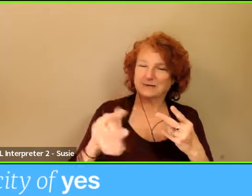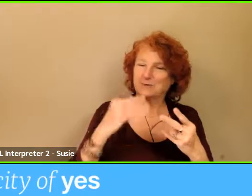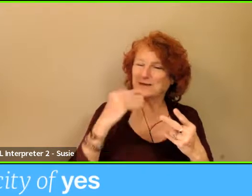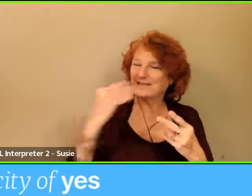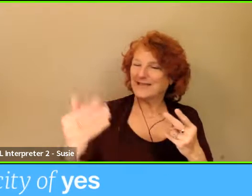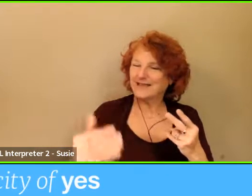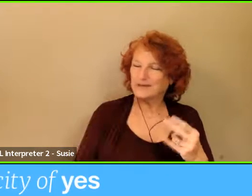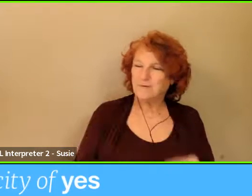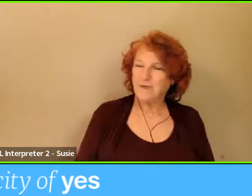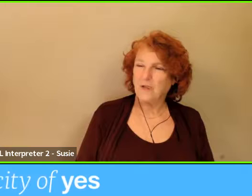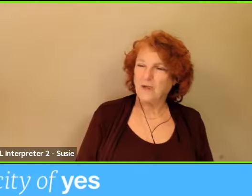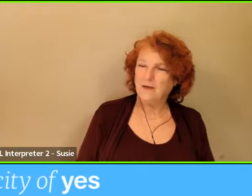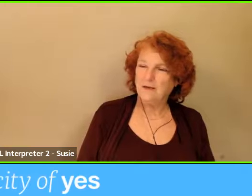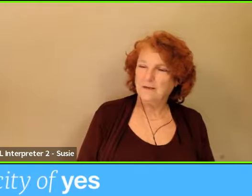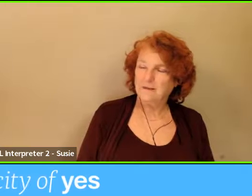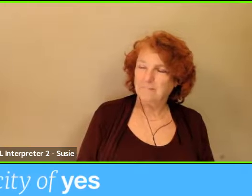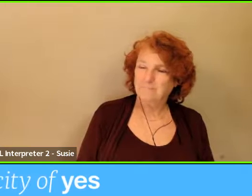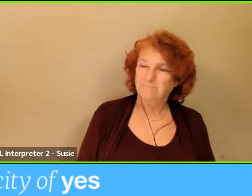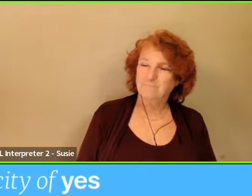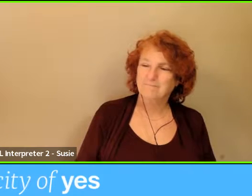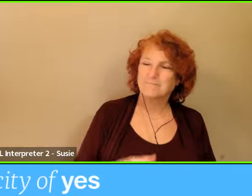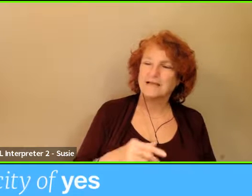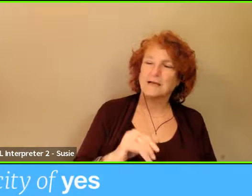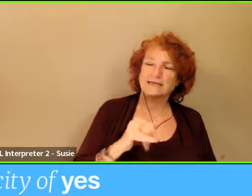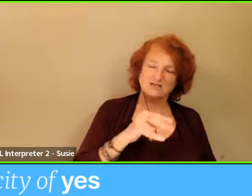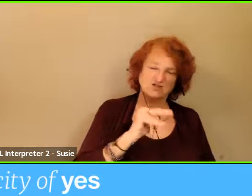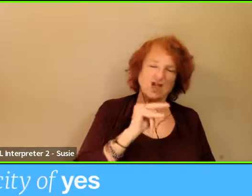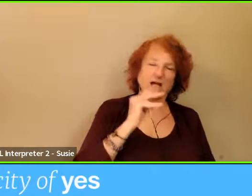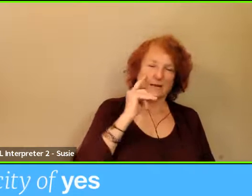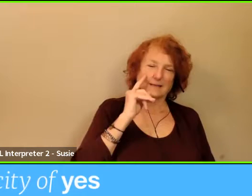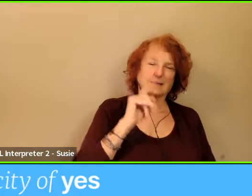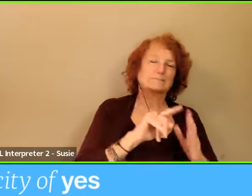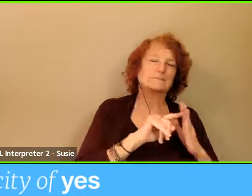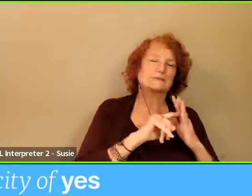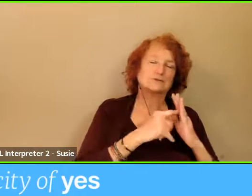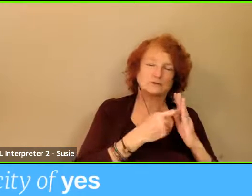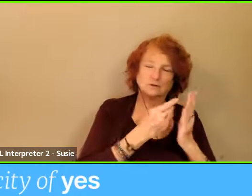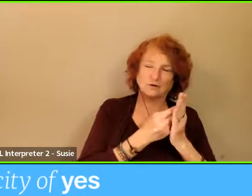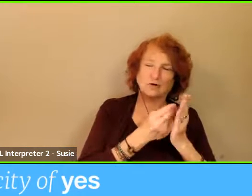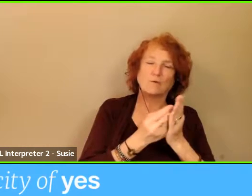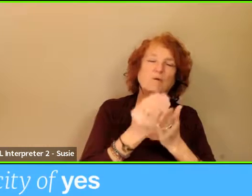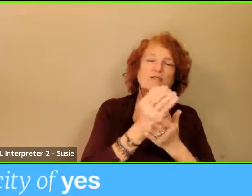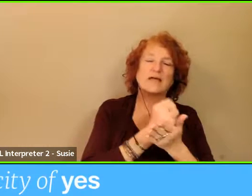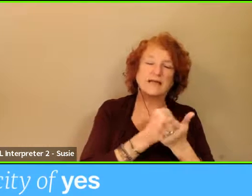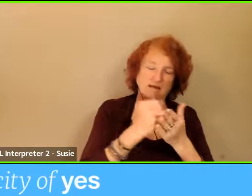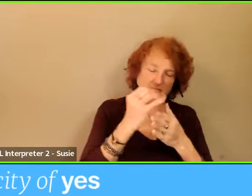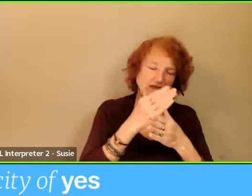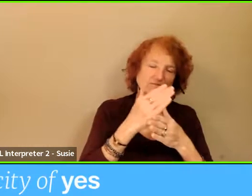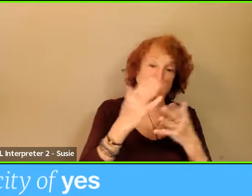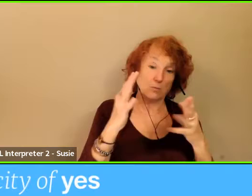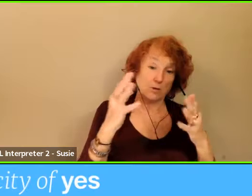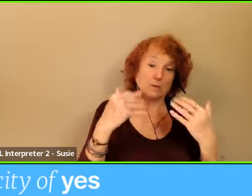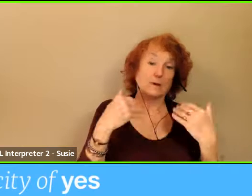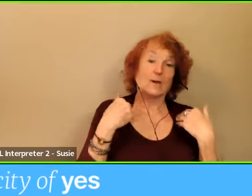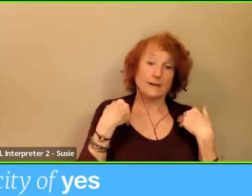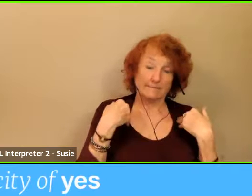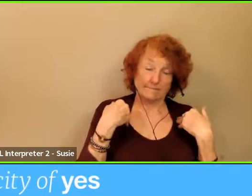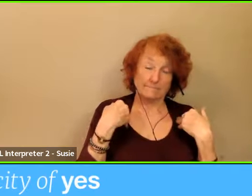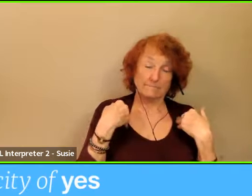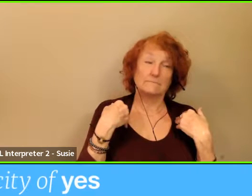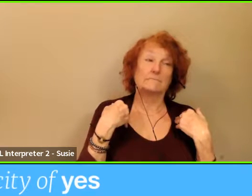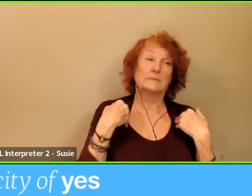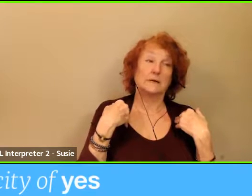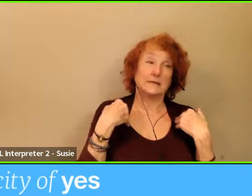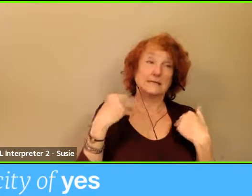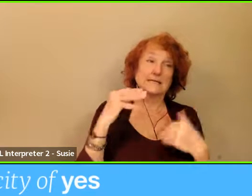Gotcha. Maybe I'll do income averaging first. So we actually have income averaging already. It's in the